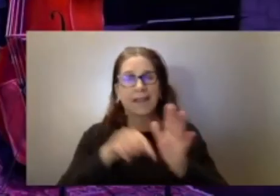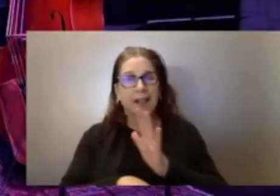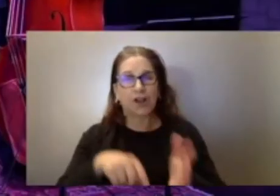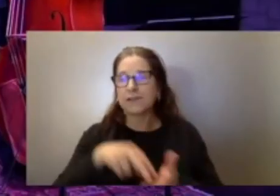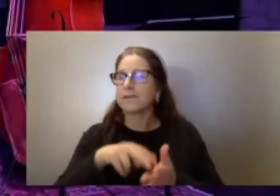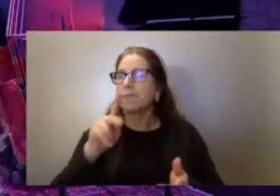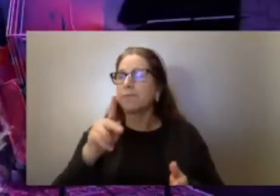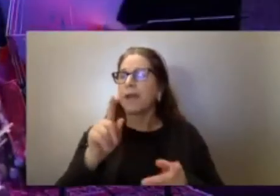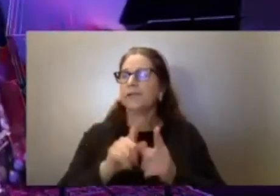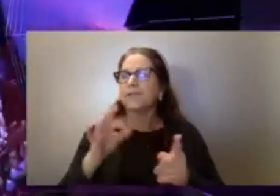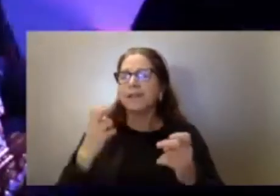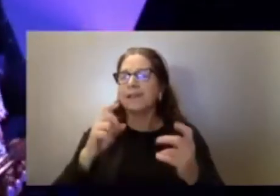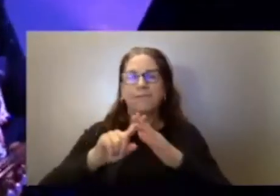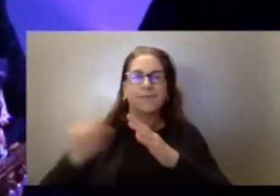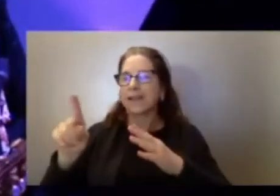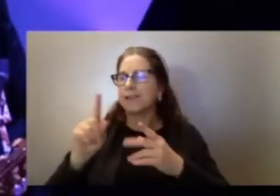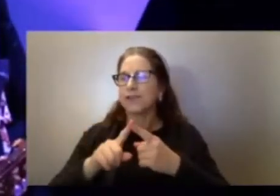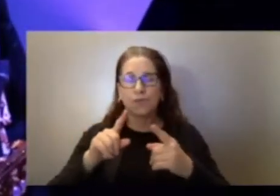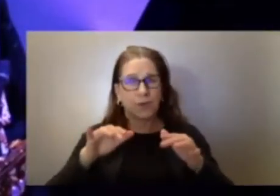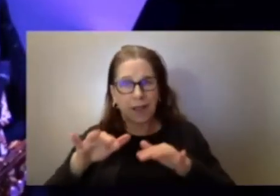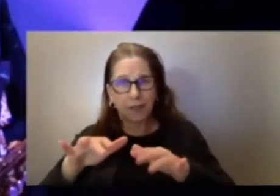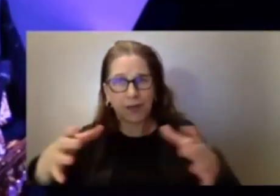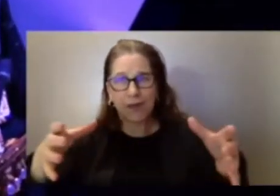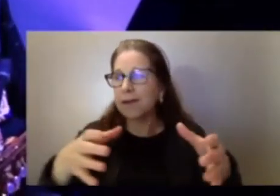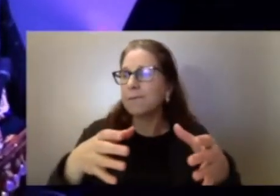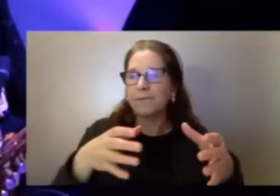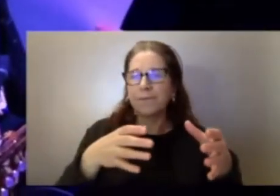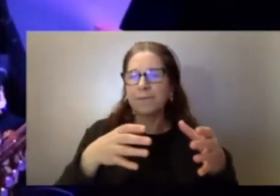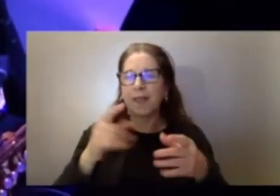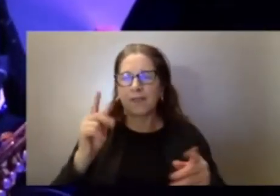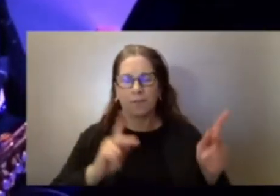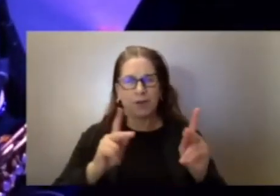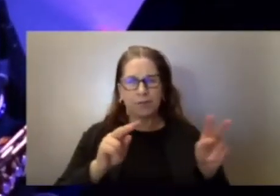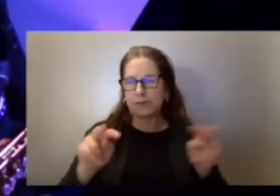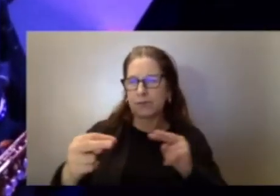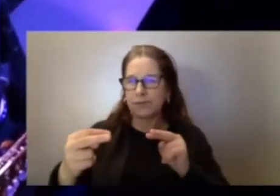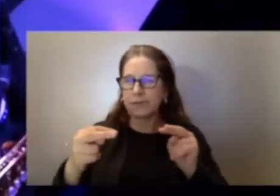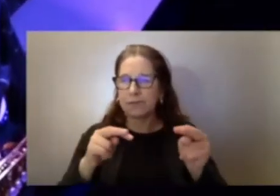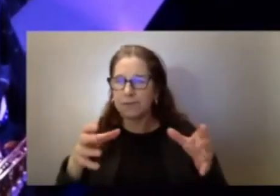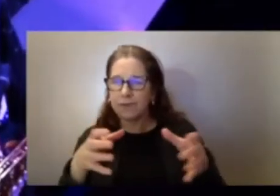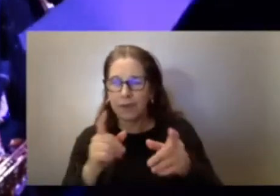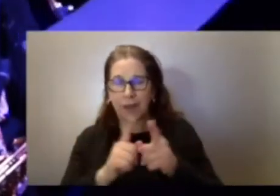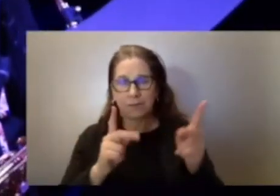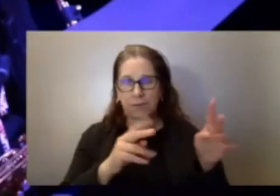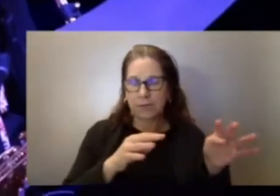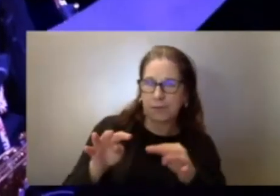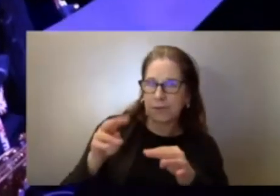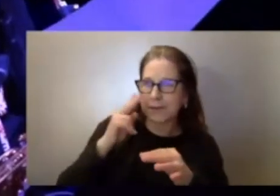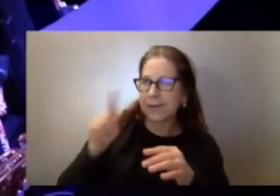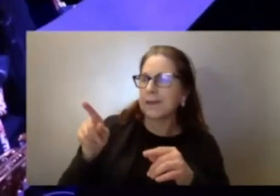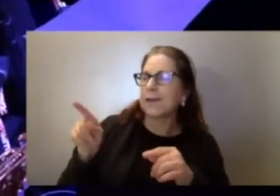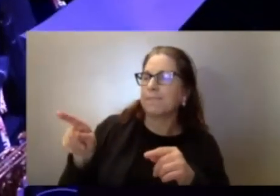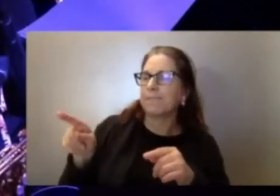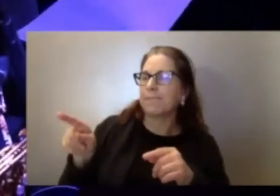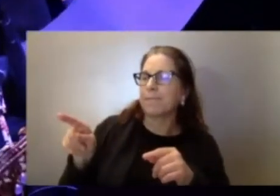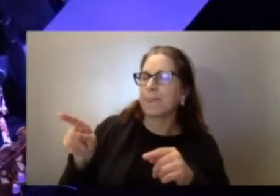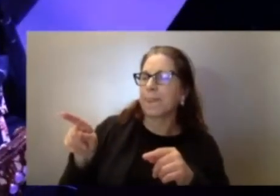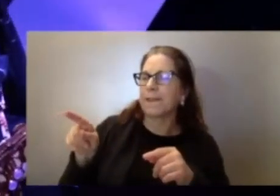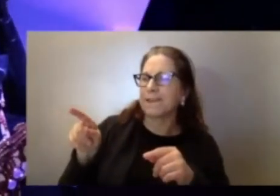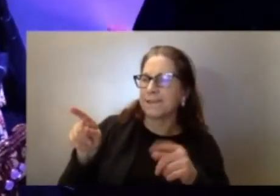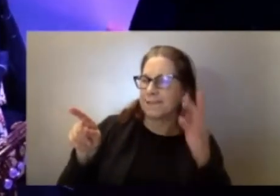stands up as if to flee the gathering. The people turn together as one and see him.